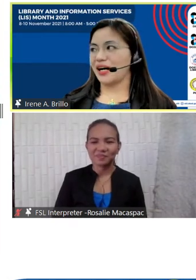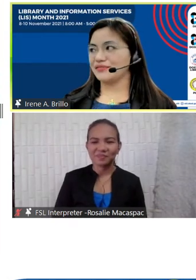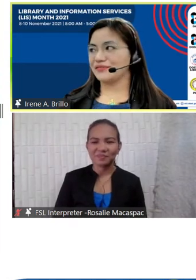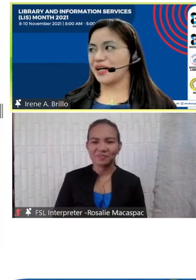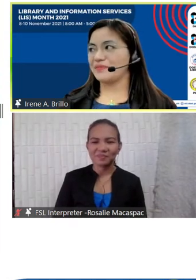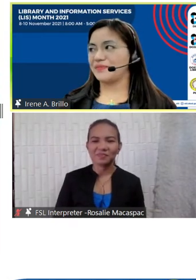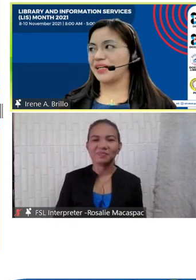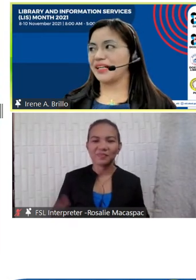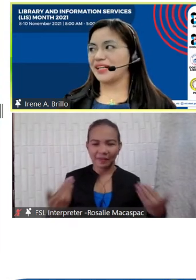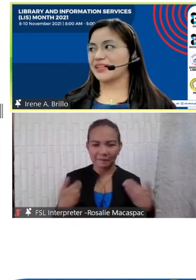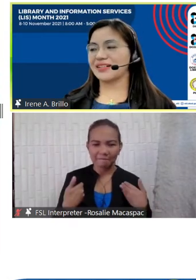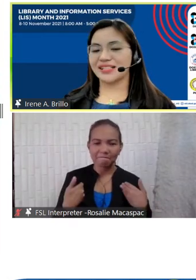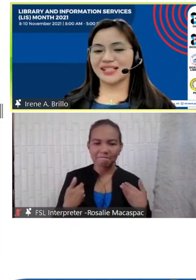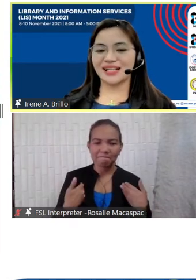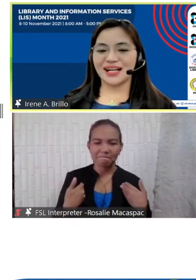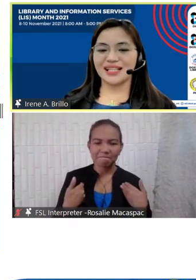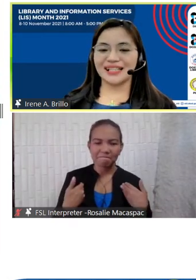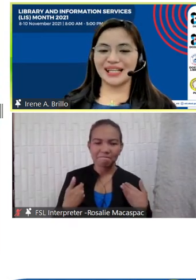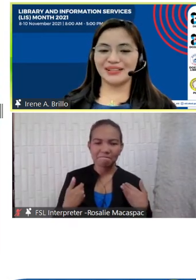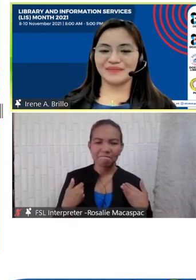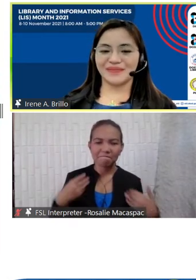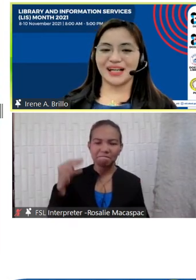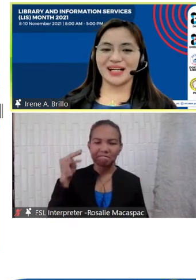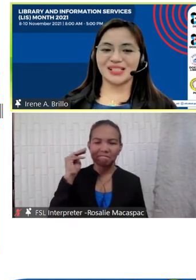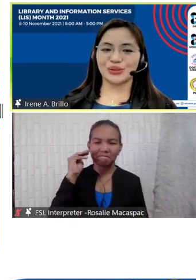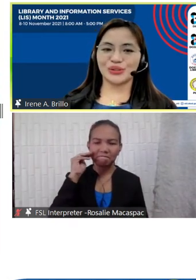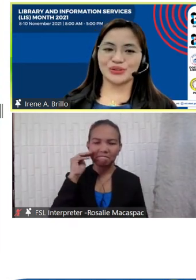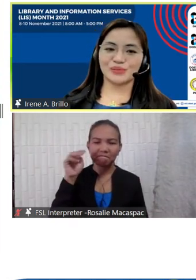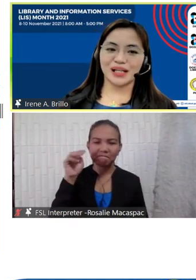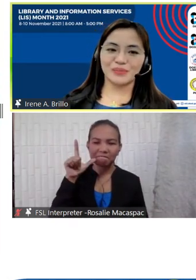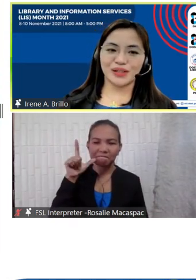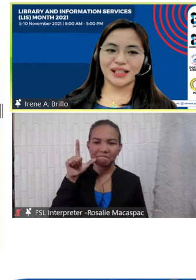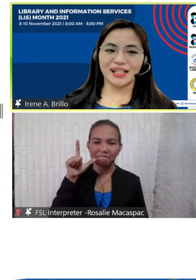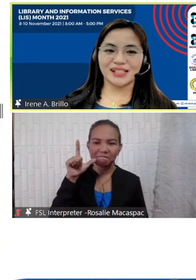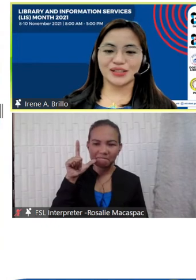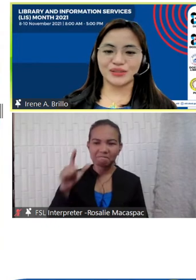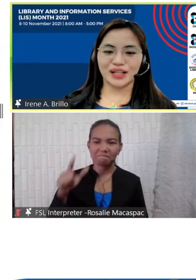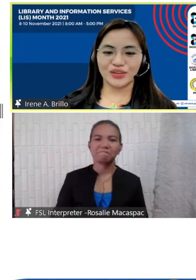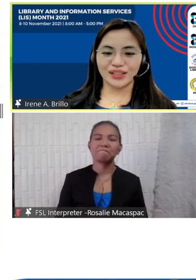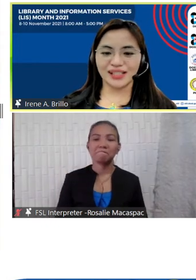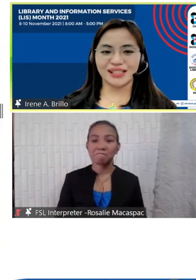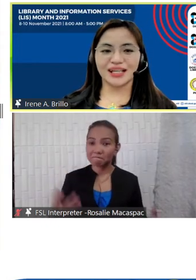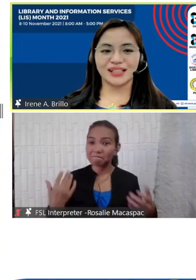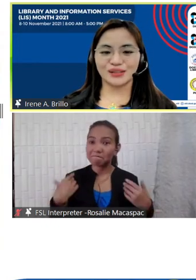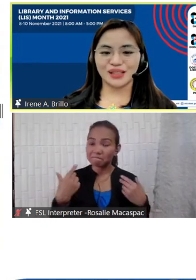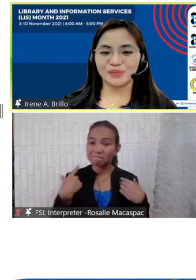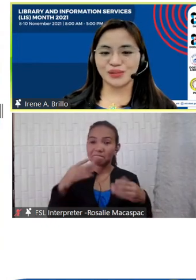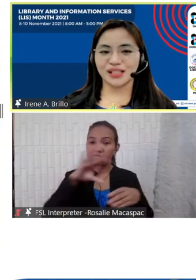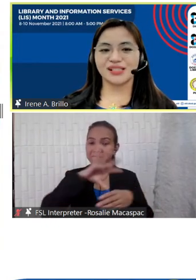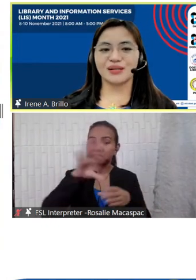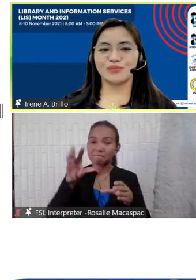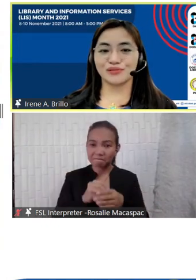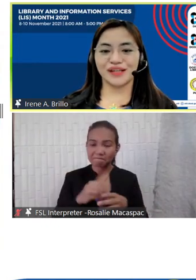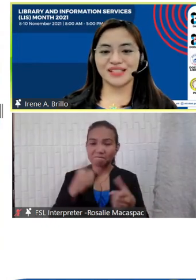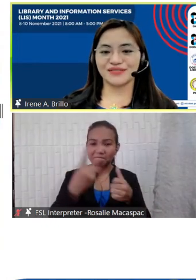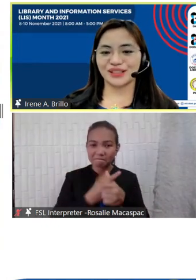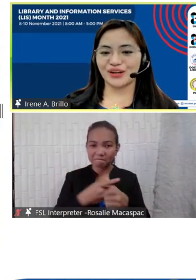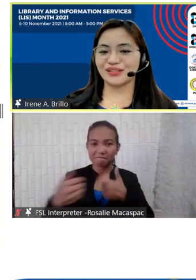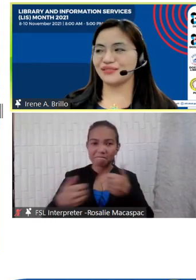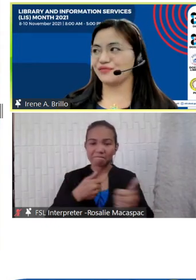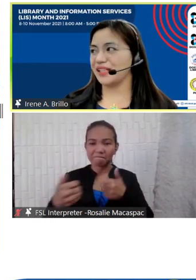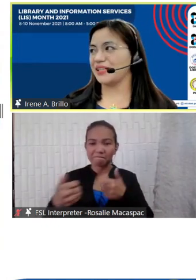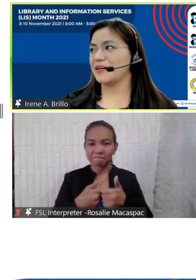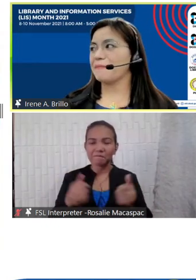We also have from Maria Cristina Lim. Ayan, so yung sumali po kanina sa unang contest, nandito din po siya sa book